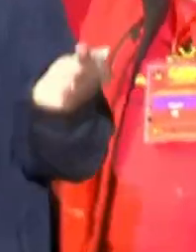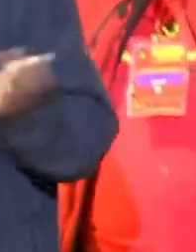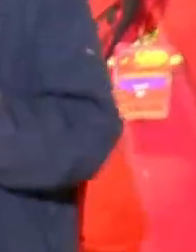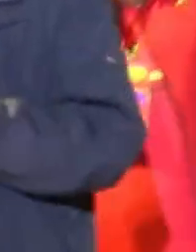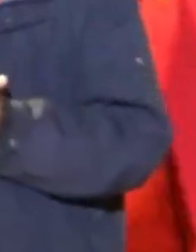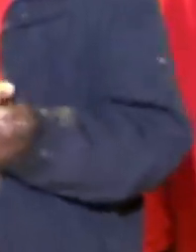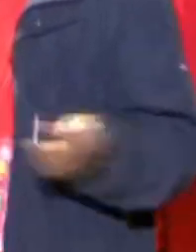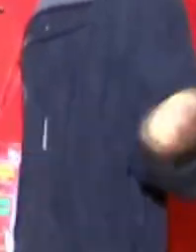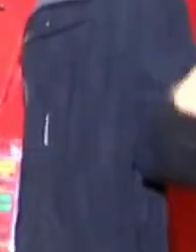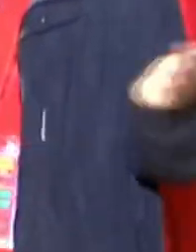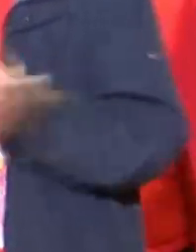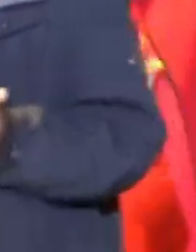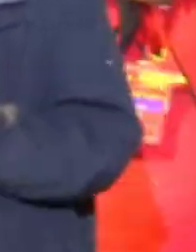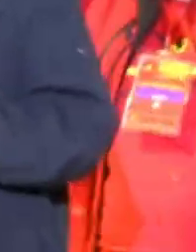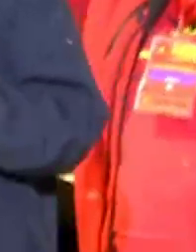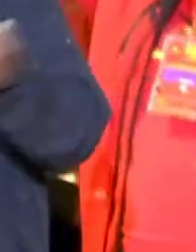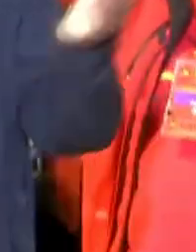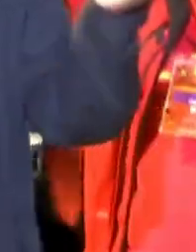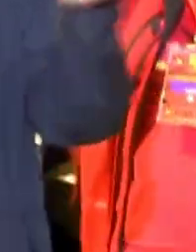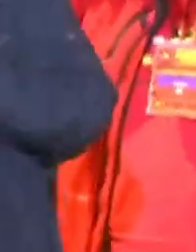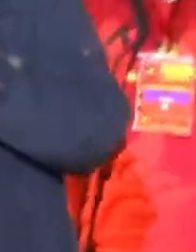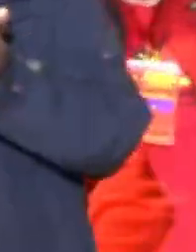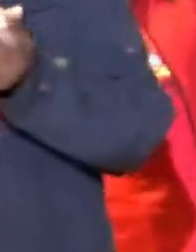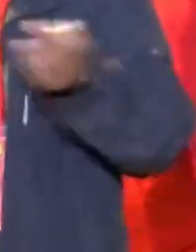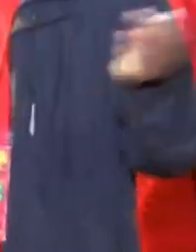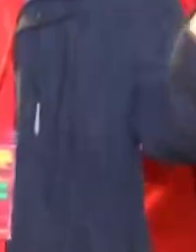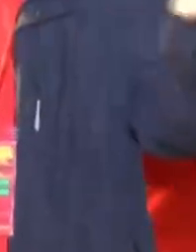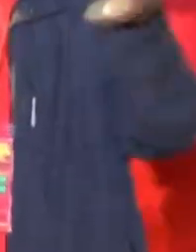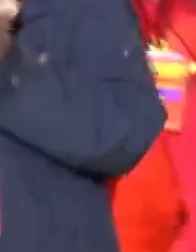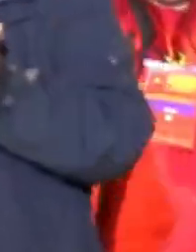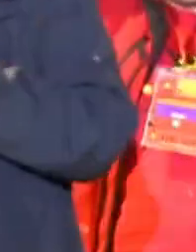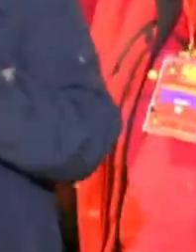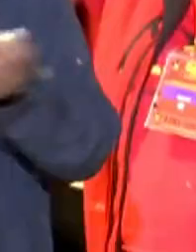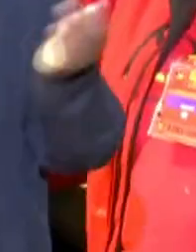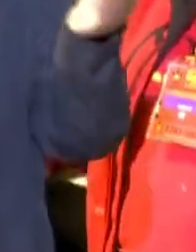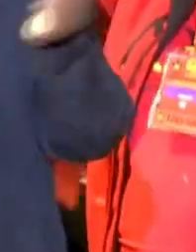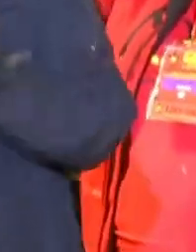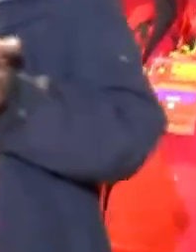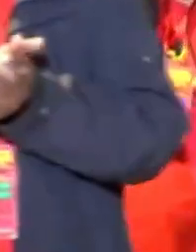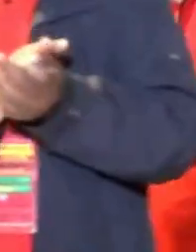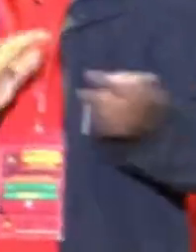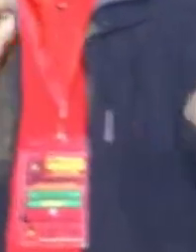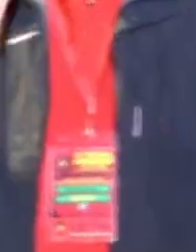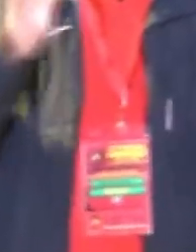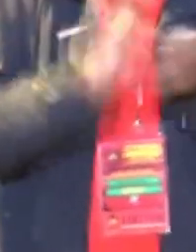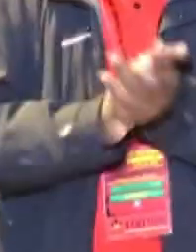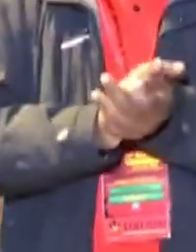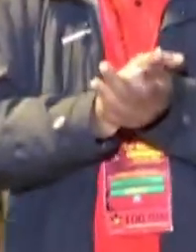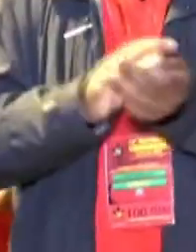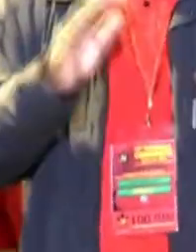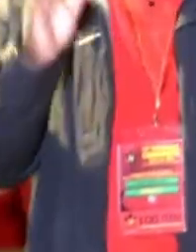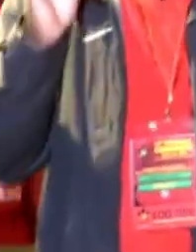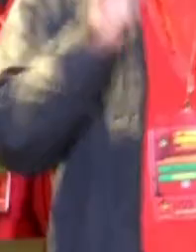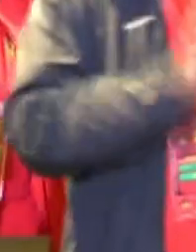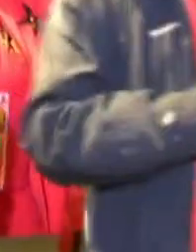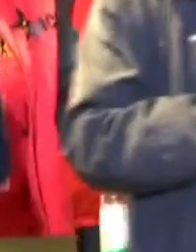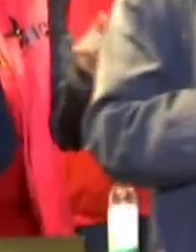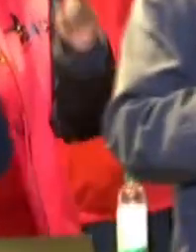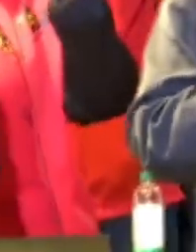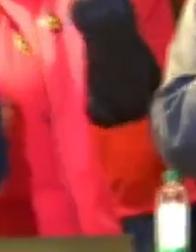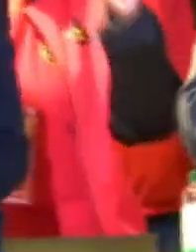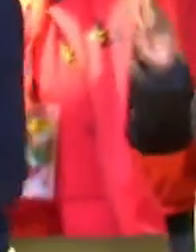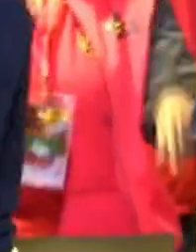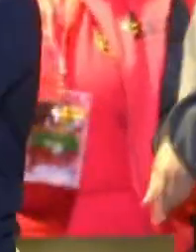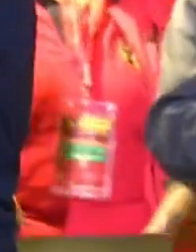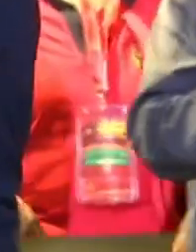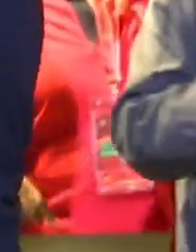as a leadership change is expected over the weekend. You just heard the president of the Congress of South African Trade